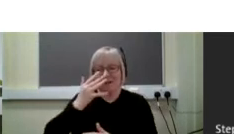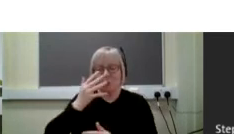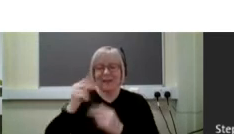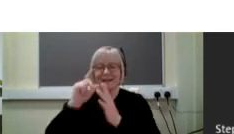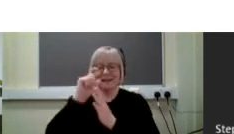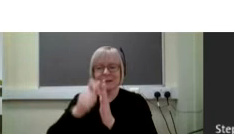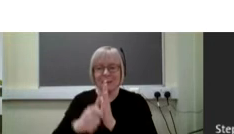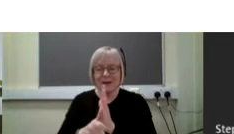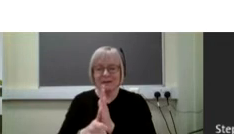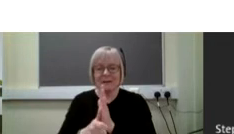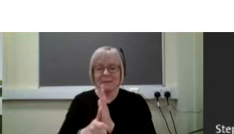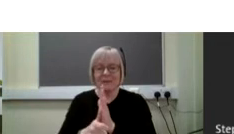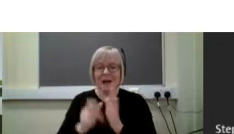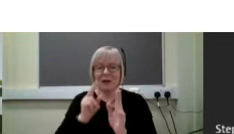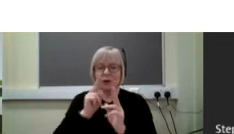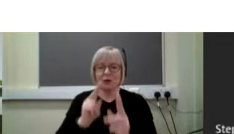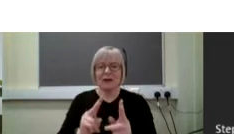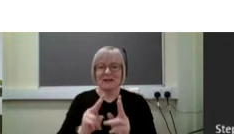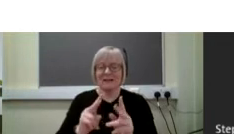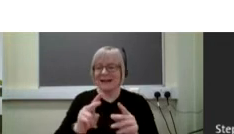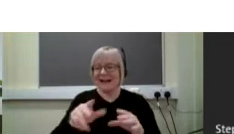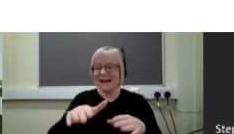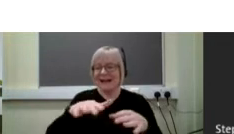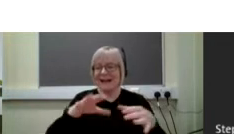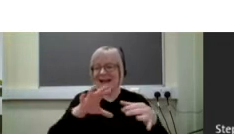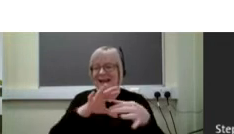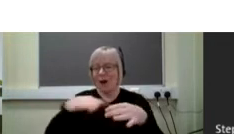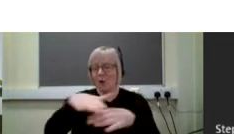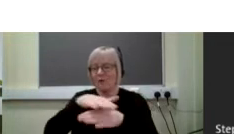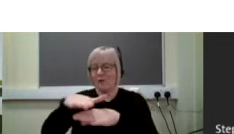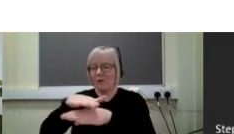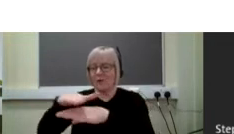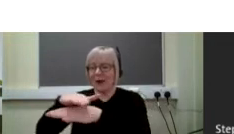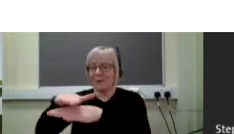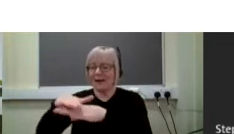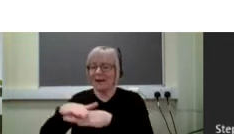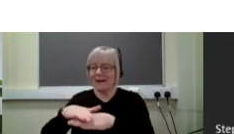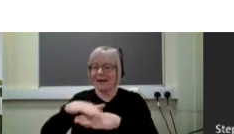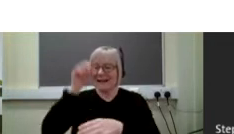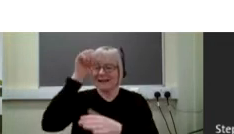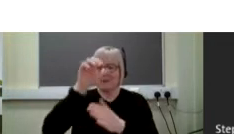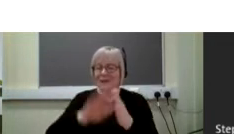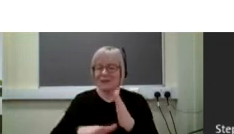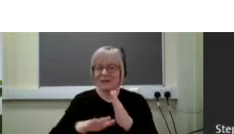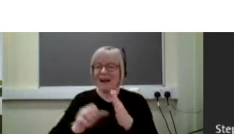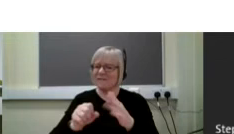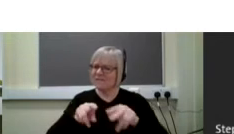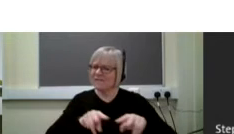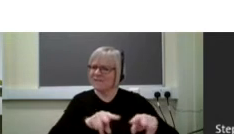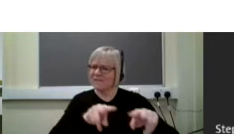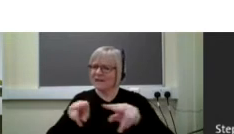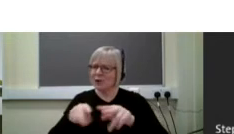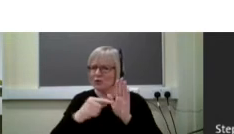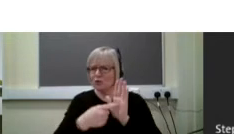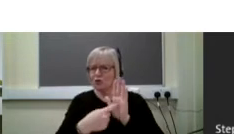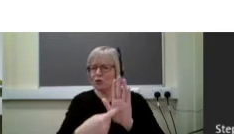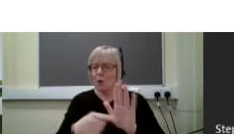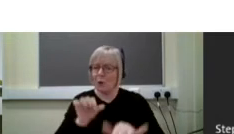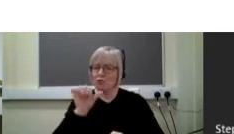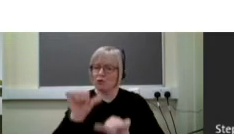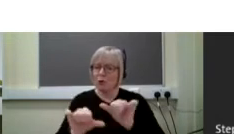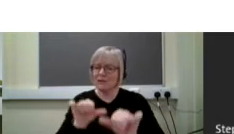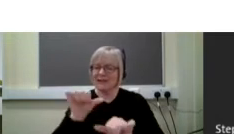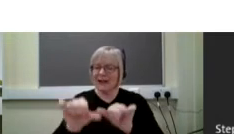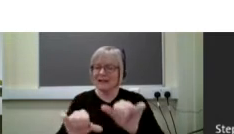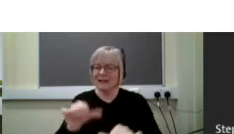about intersectional vulnerabilities in low and middle income countries. There's a video demonstrating the process and the methods